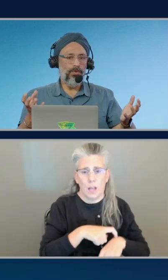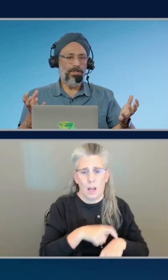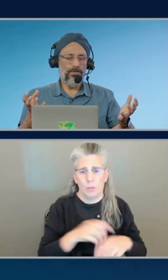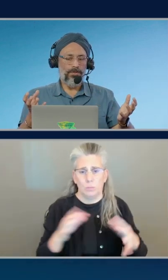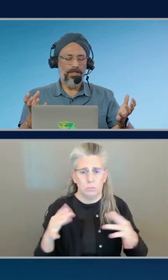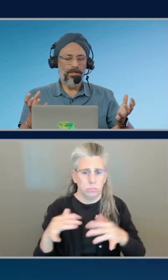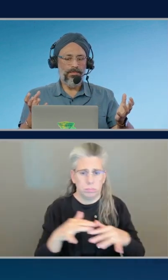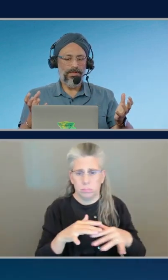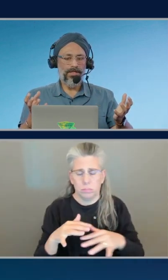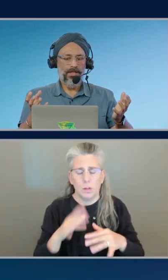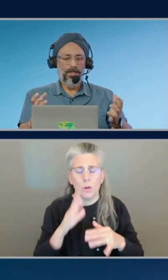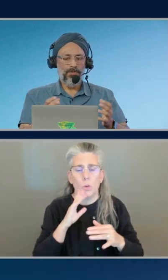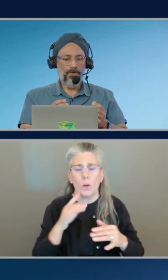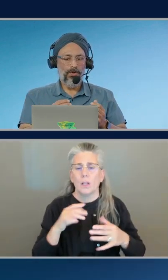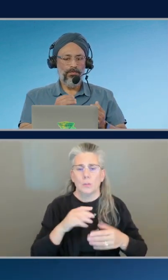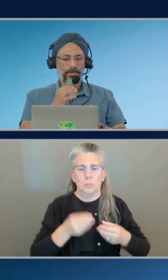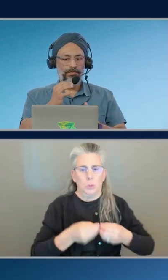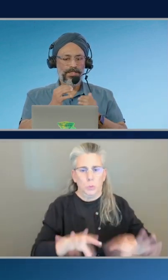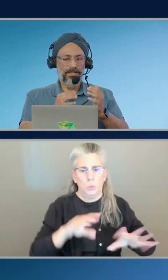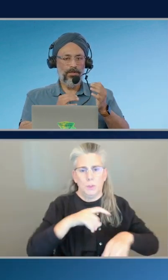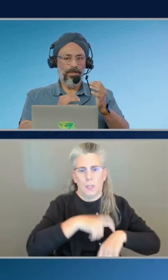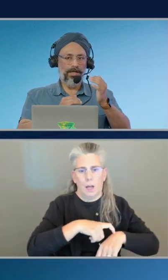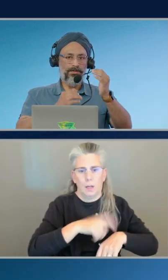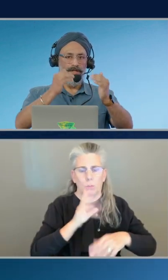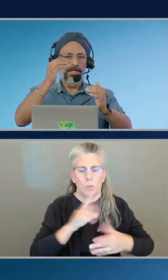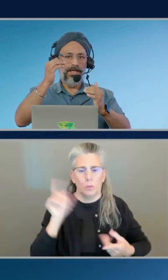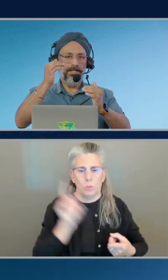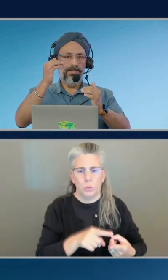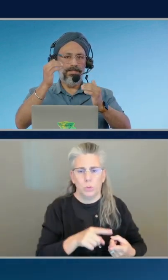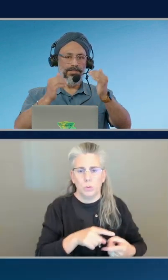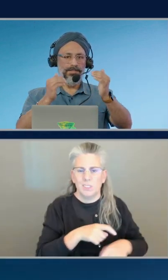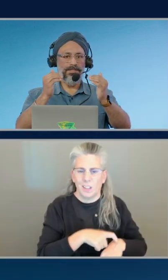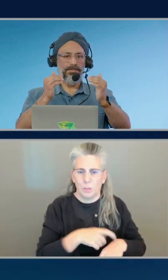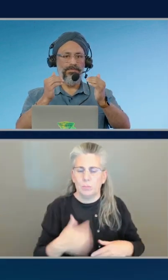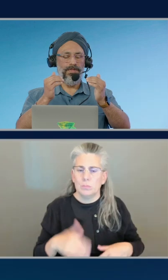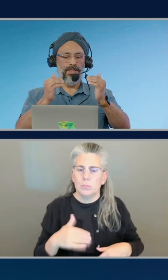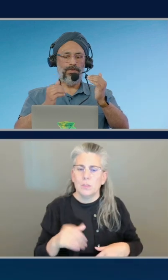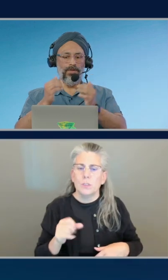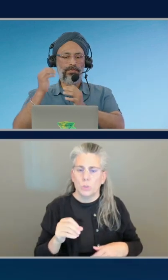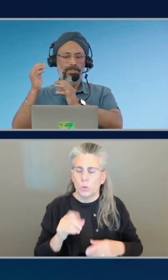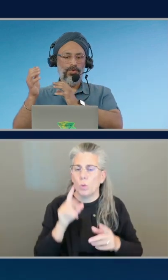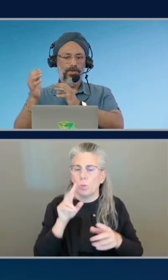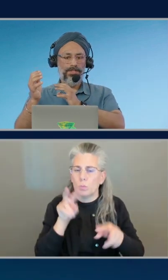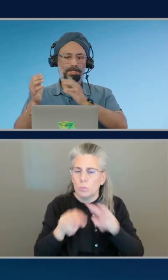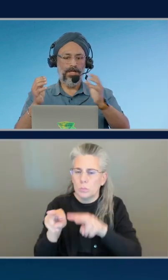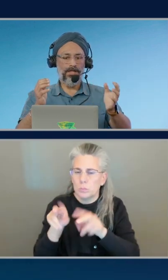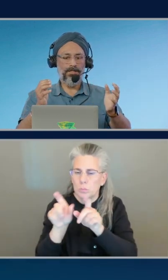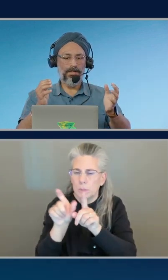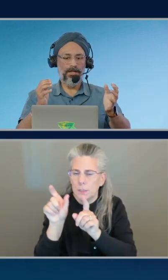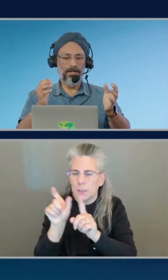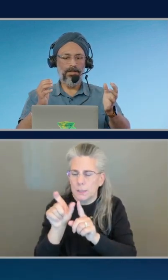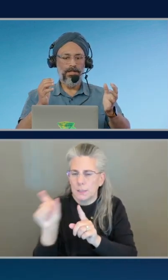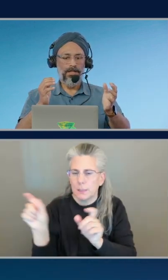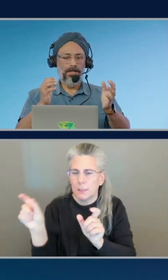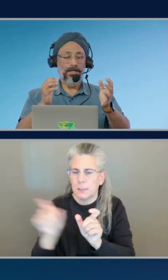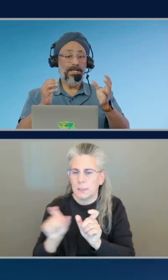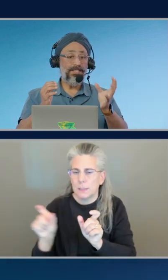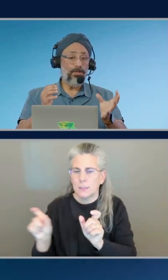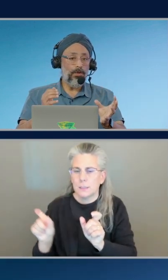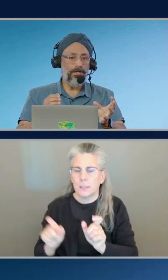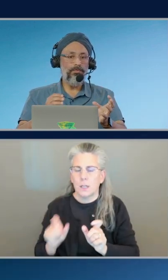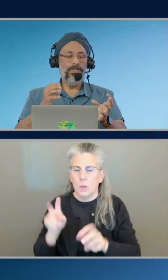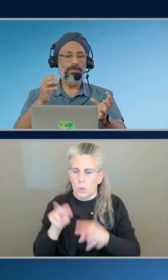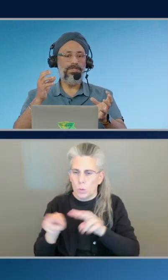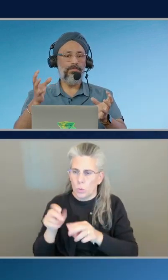going to lose out on time, right? So we basically look at the instances. We figure out, okay, which ones are